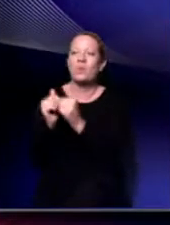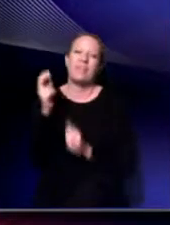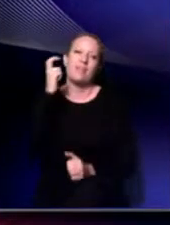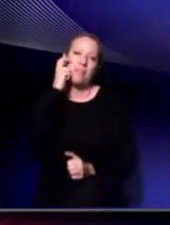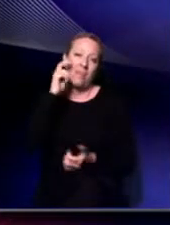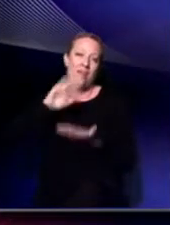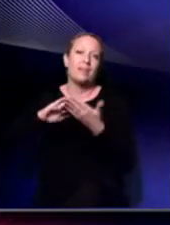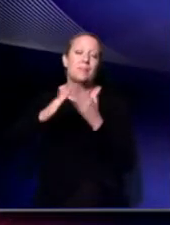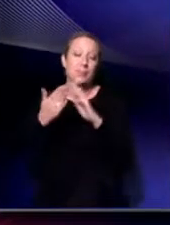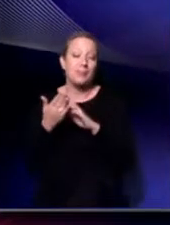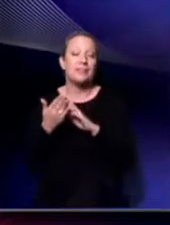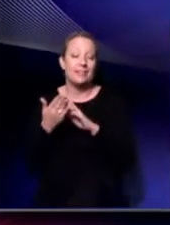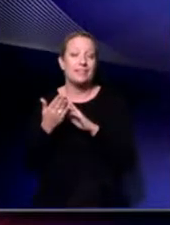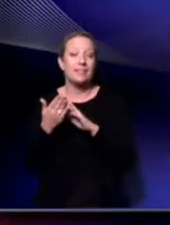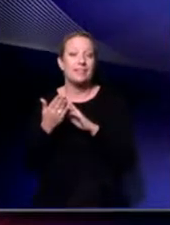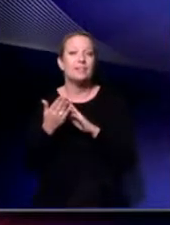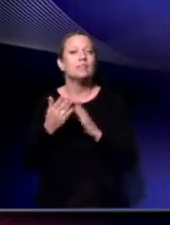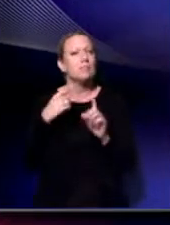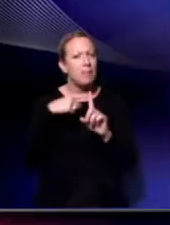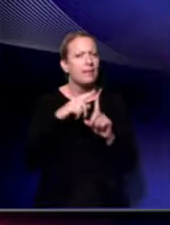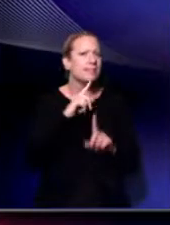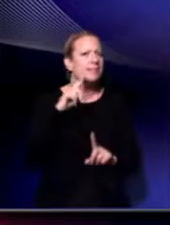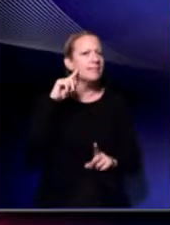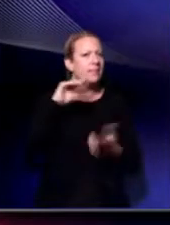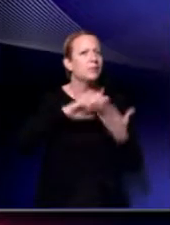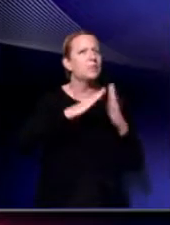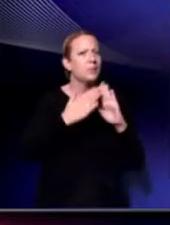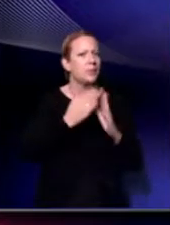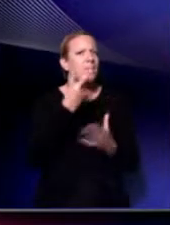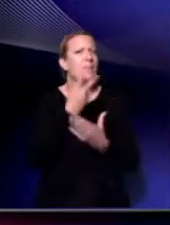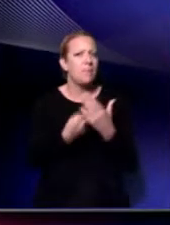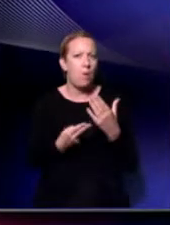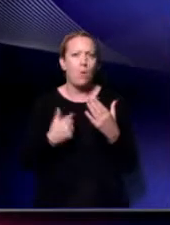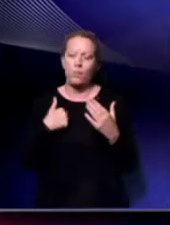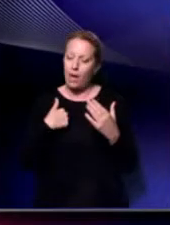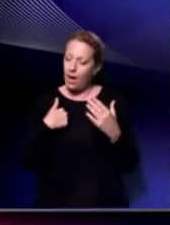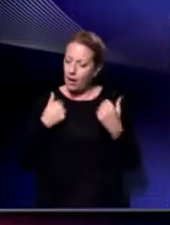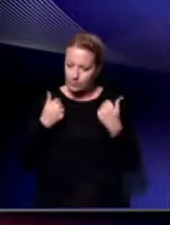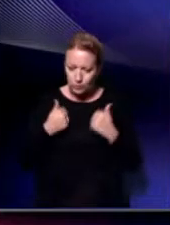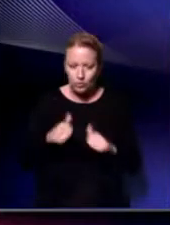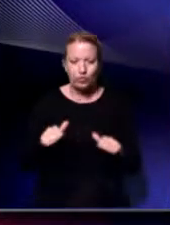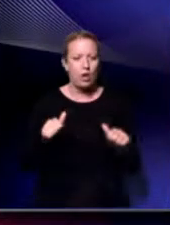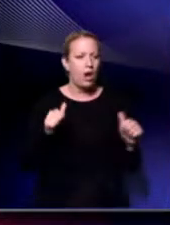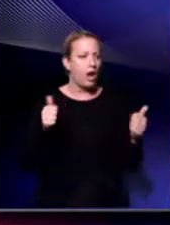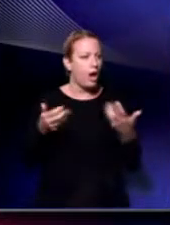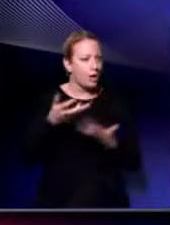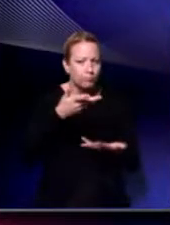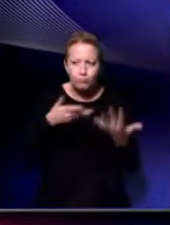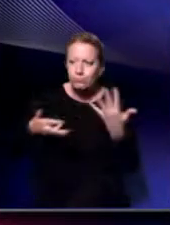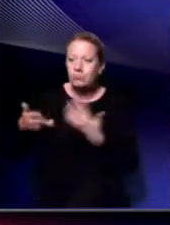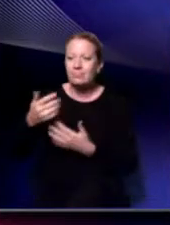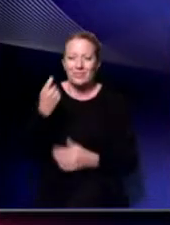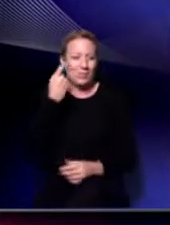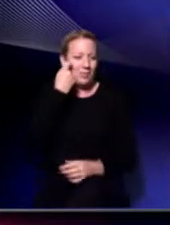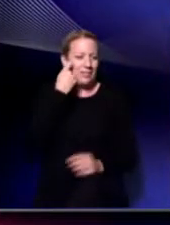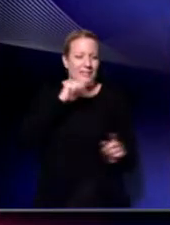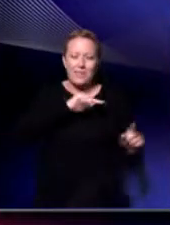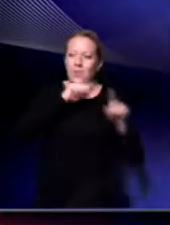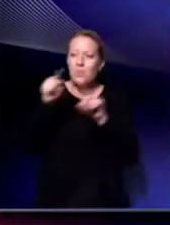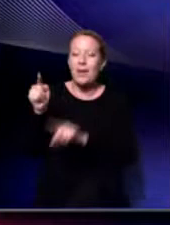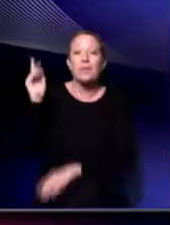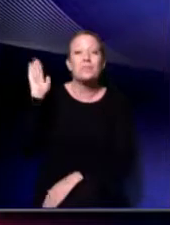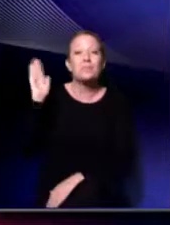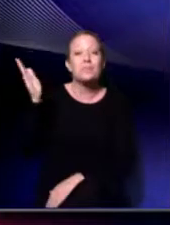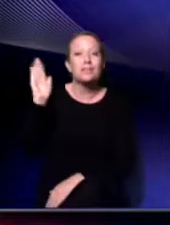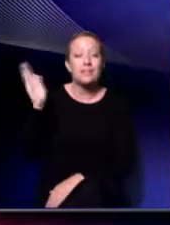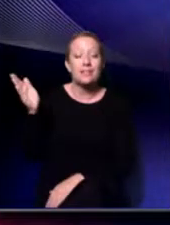community in addition to the deaf community, which I am doing. I just did a presentation at the